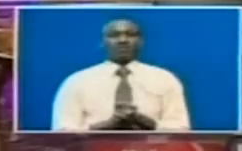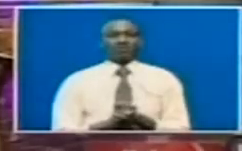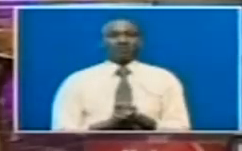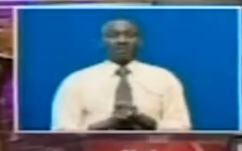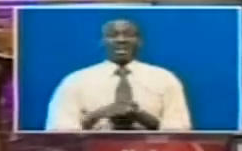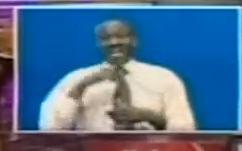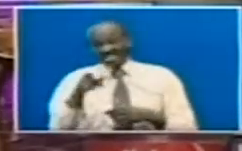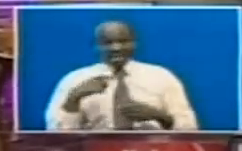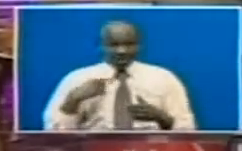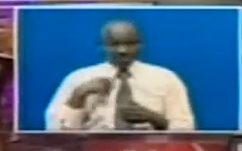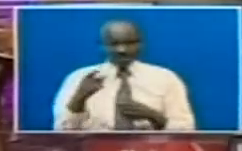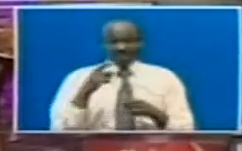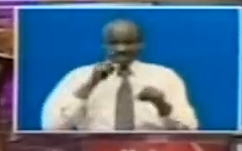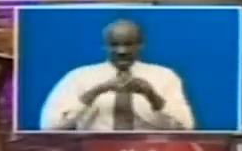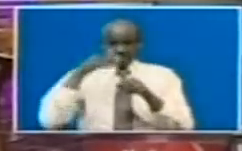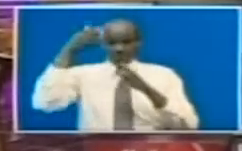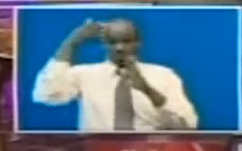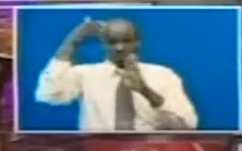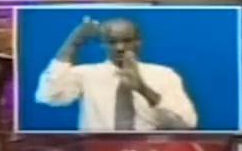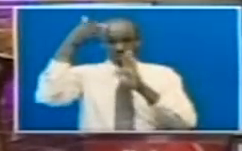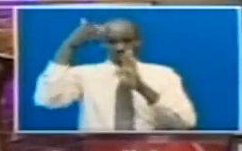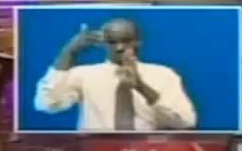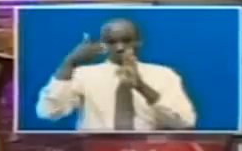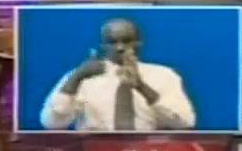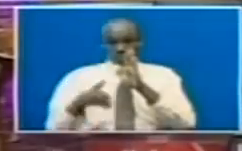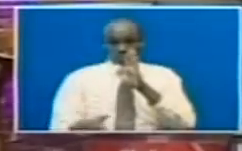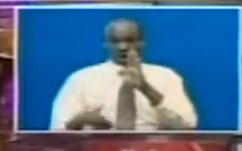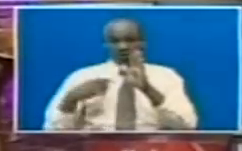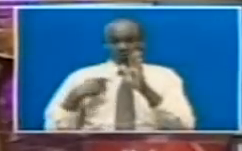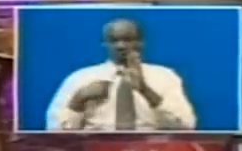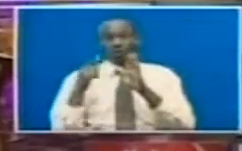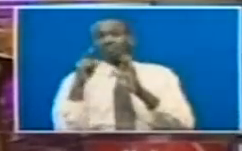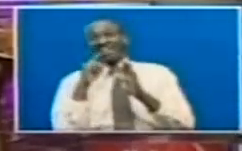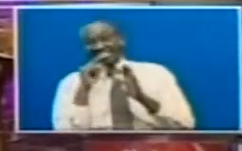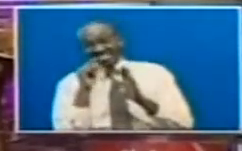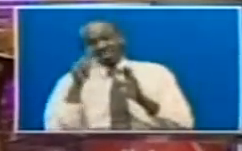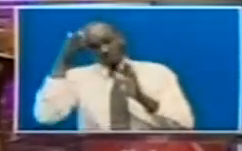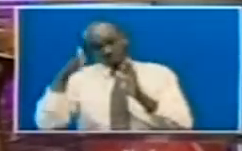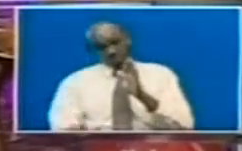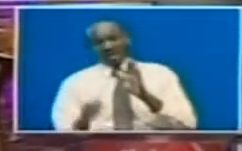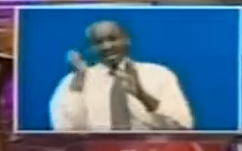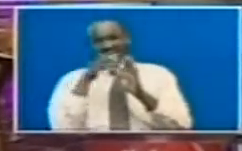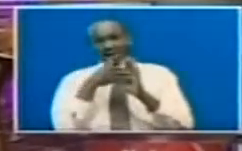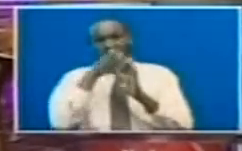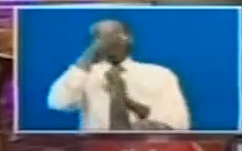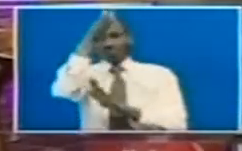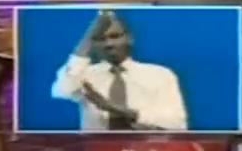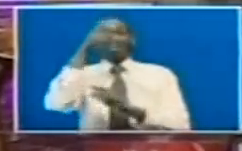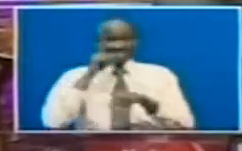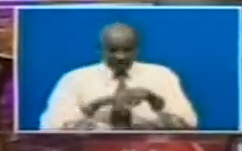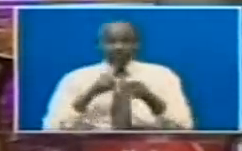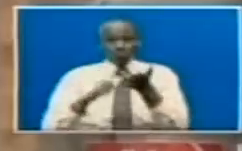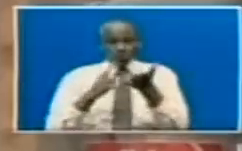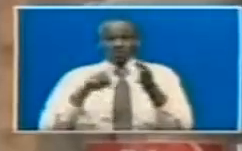Alafu, when they lowered the Union Jack and raised the Kenyan flag, unakumbuka? Nakumbuka sana. Wakati wazungu walianza